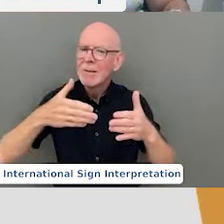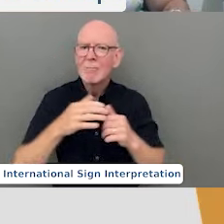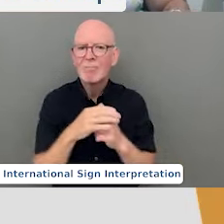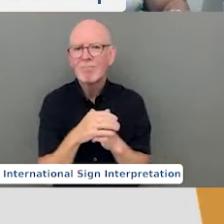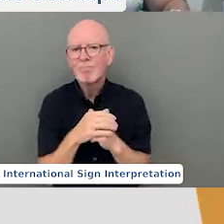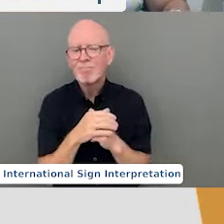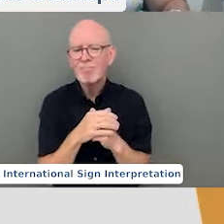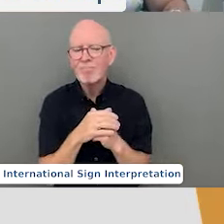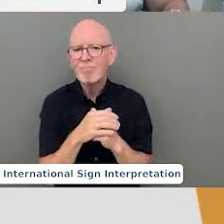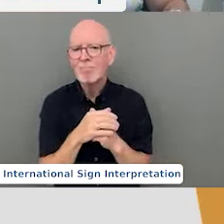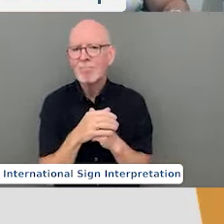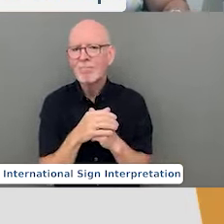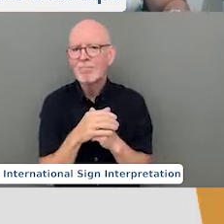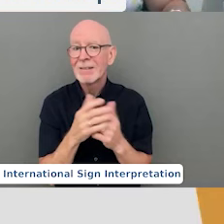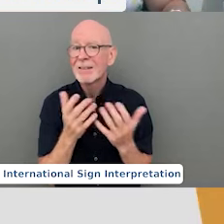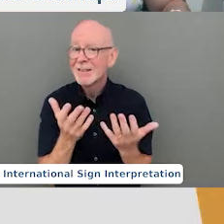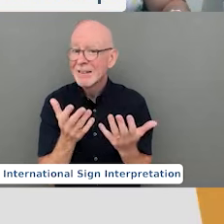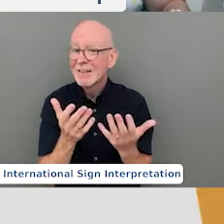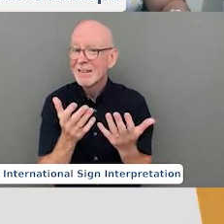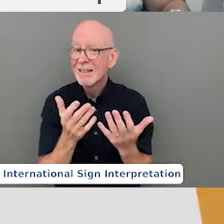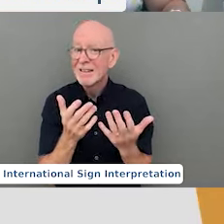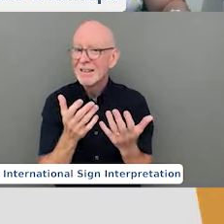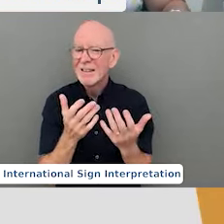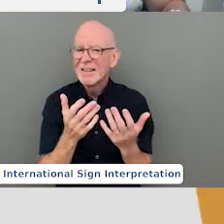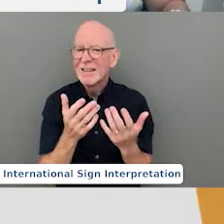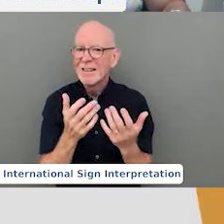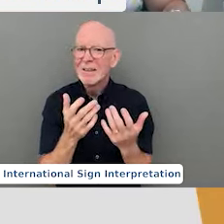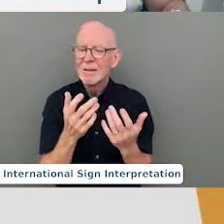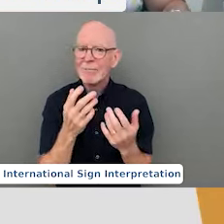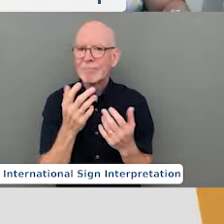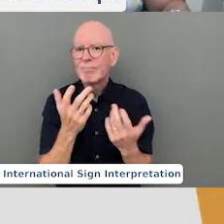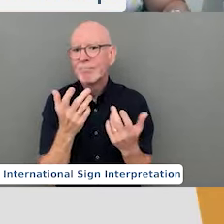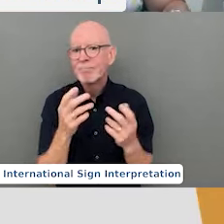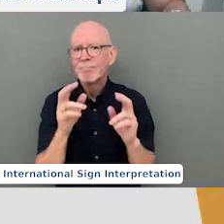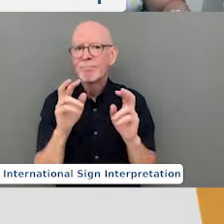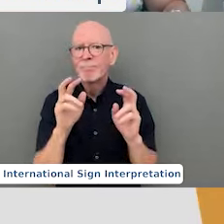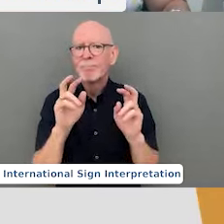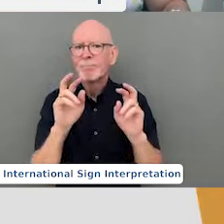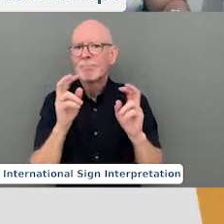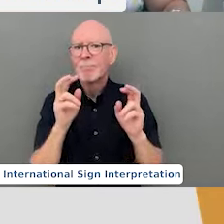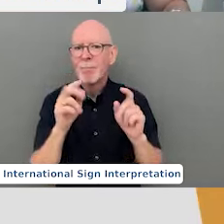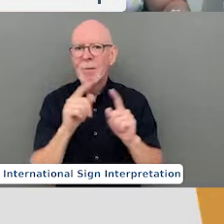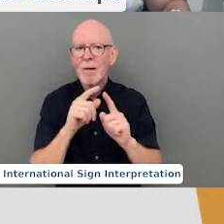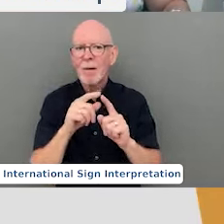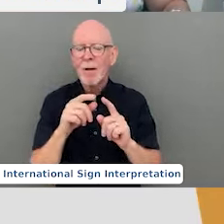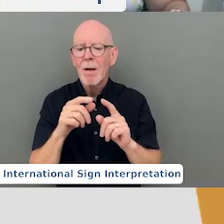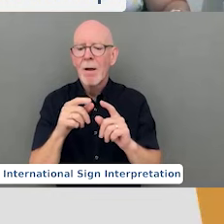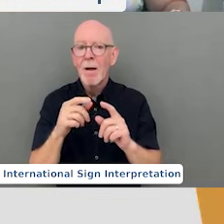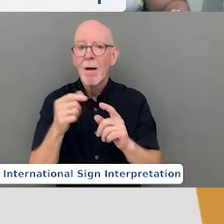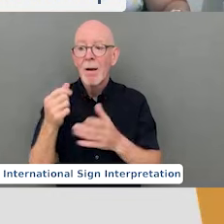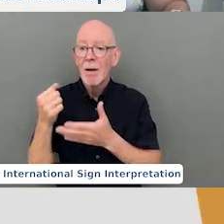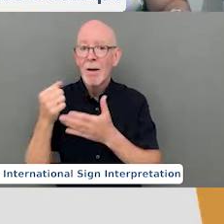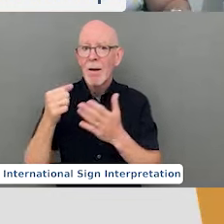And because our social protection program, despite it is a step in the right